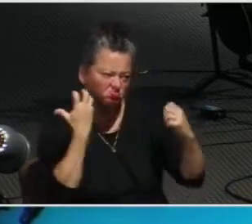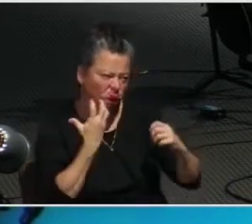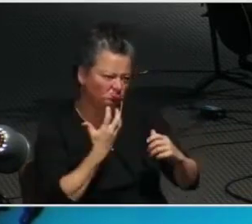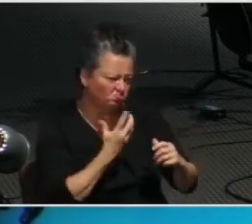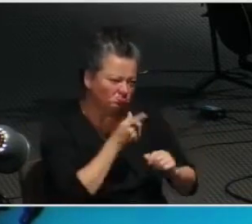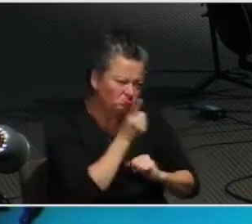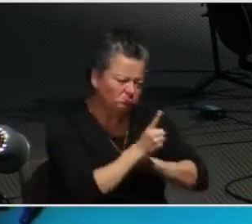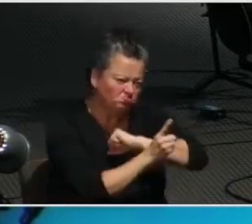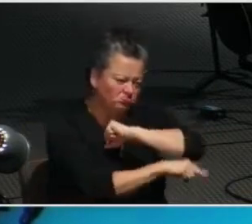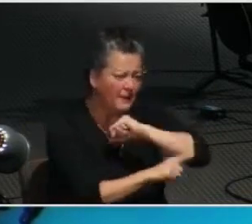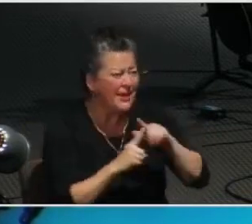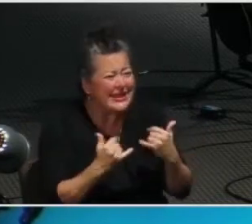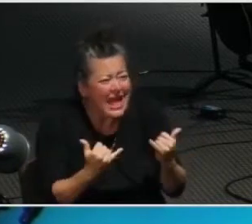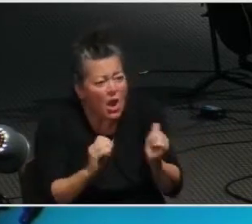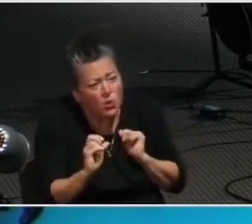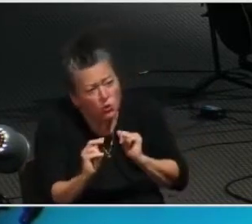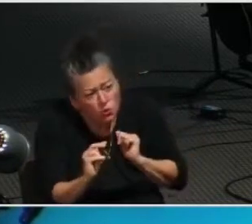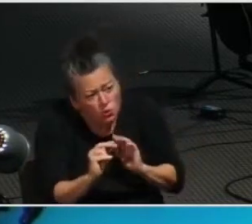New Testament.